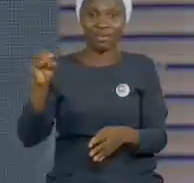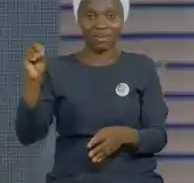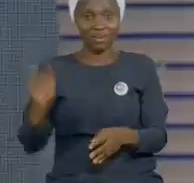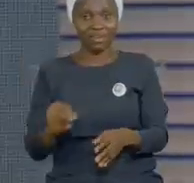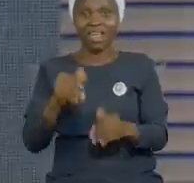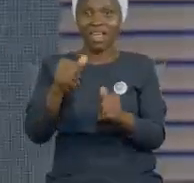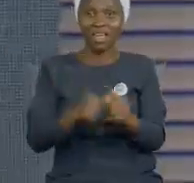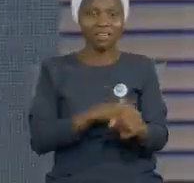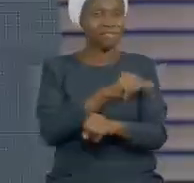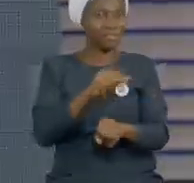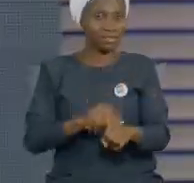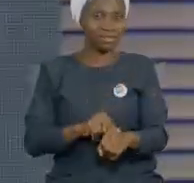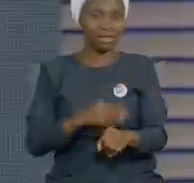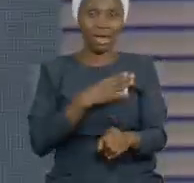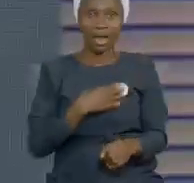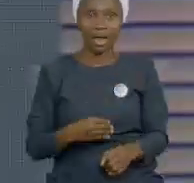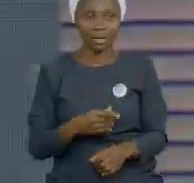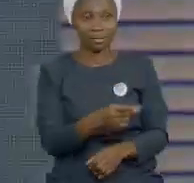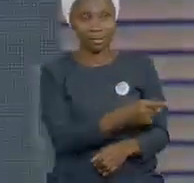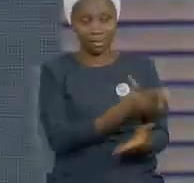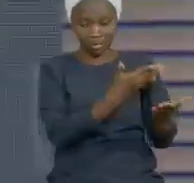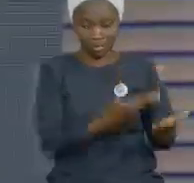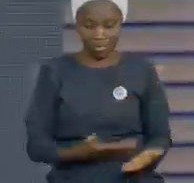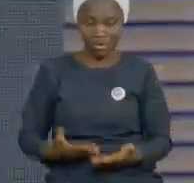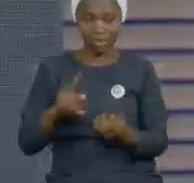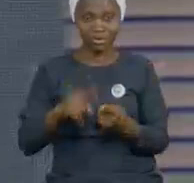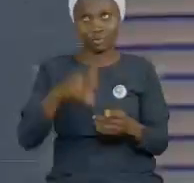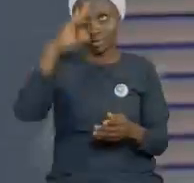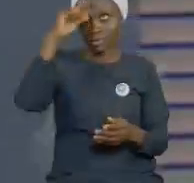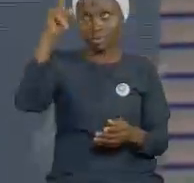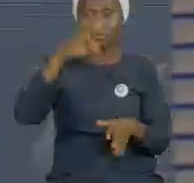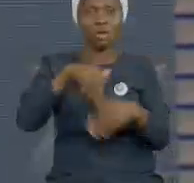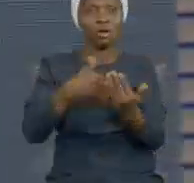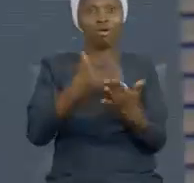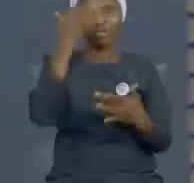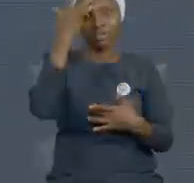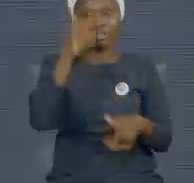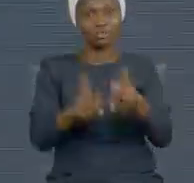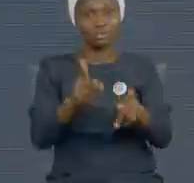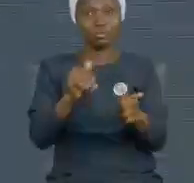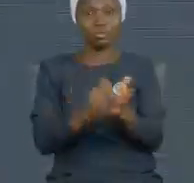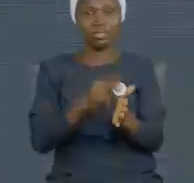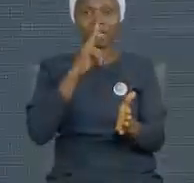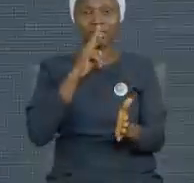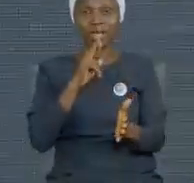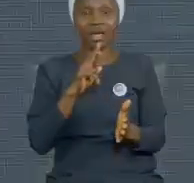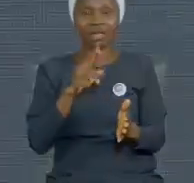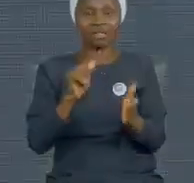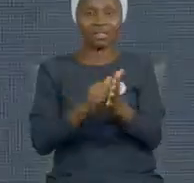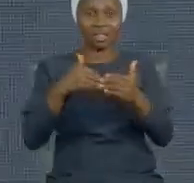unto him all sick people that were taken with diverse,